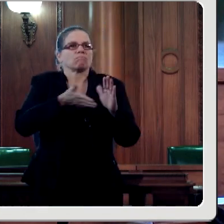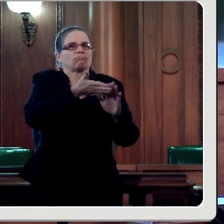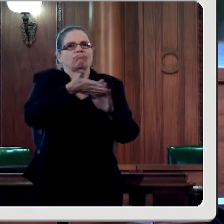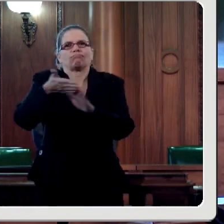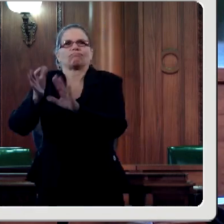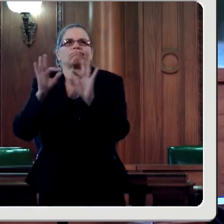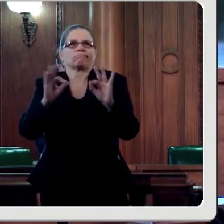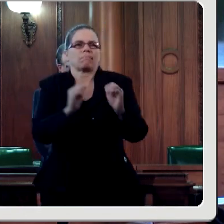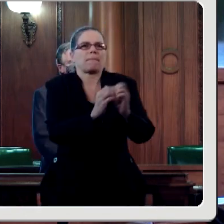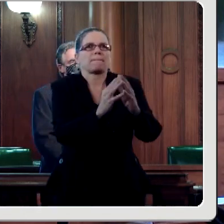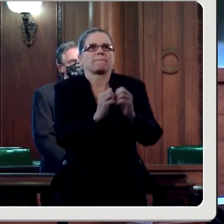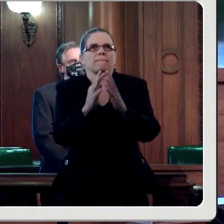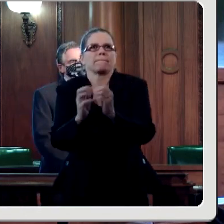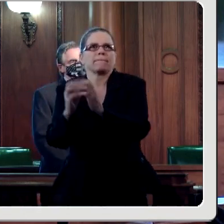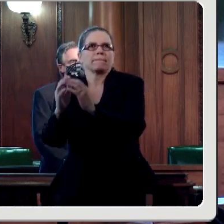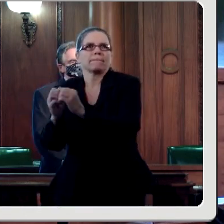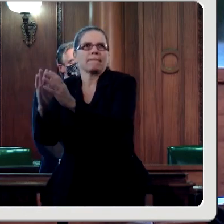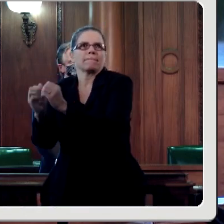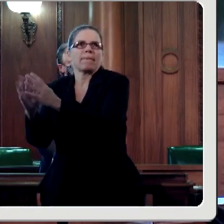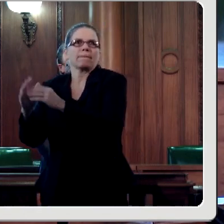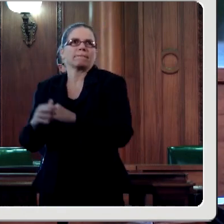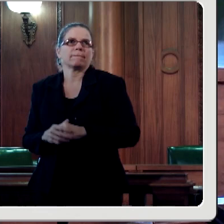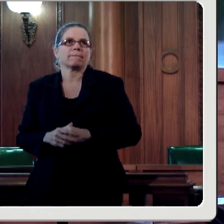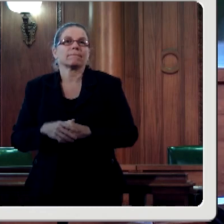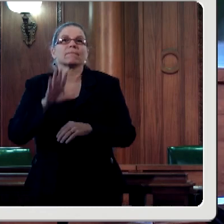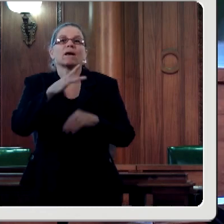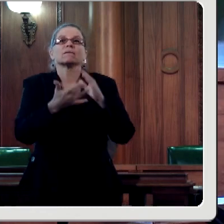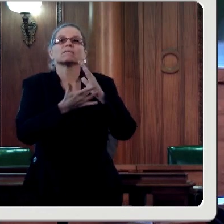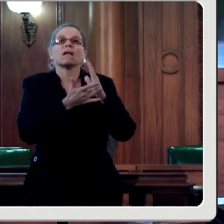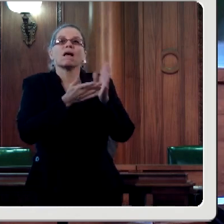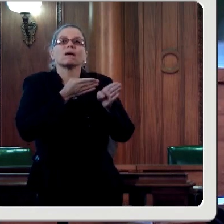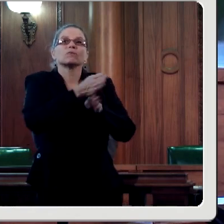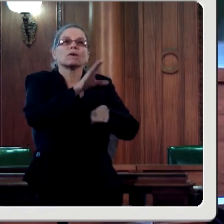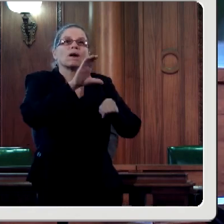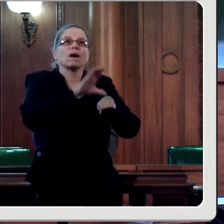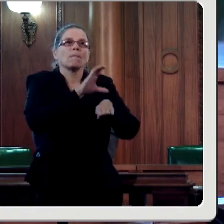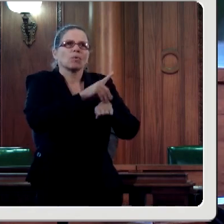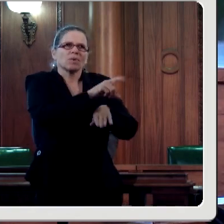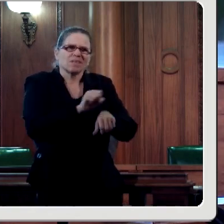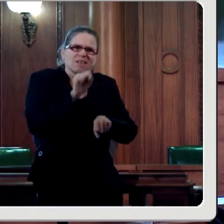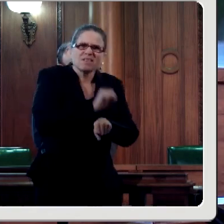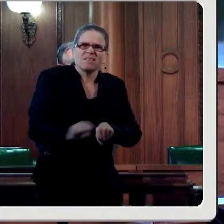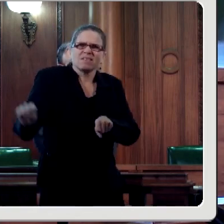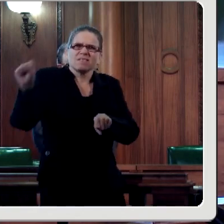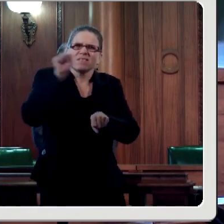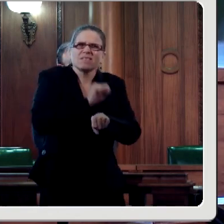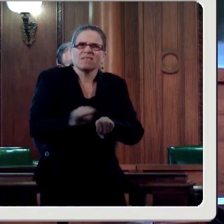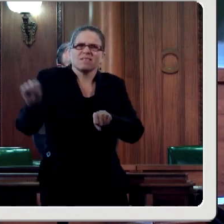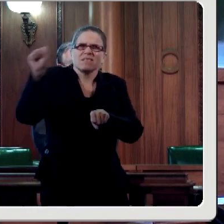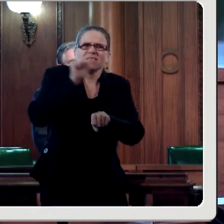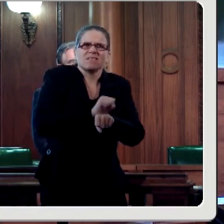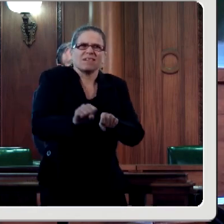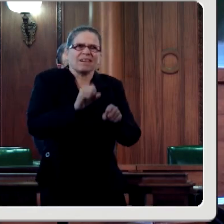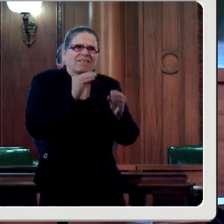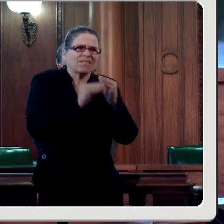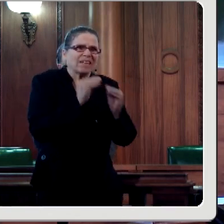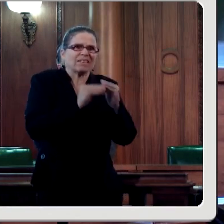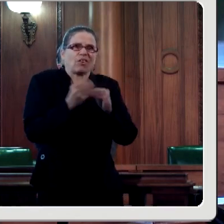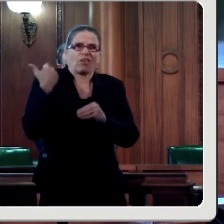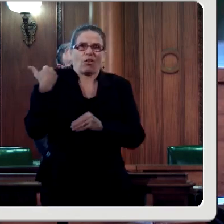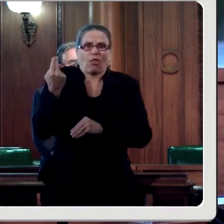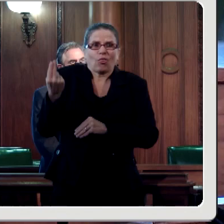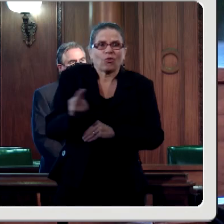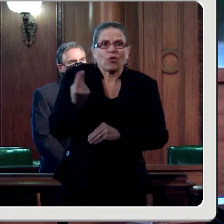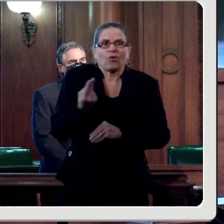Credit to my IT department, Paul Foster, and the staff. They've been working tirelessly since this